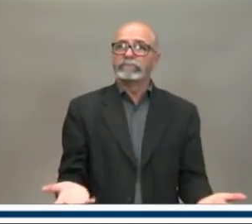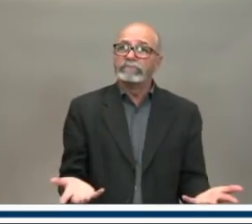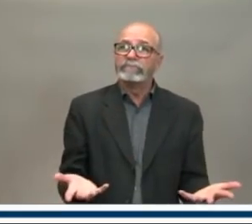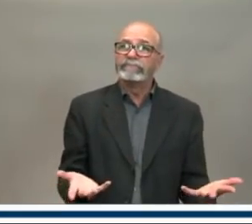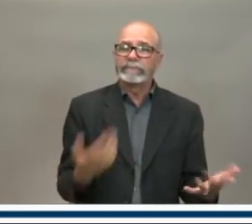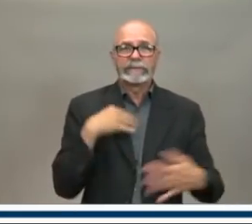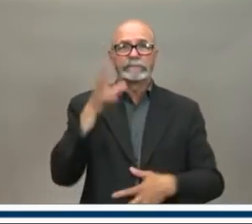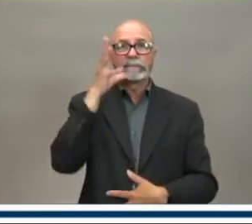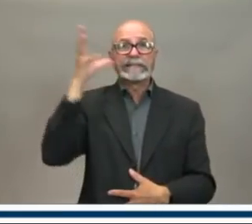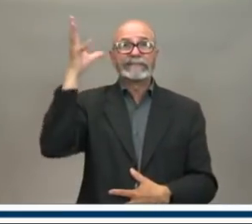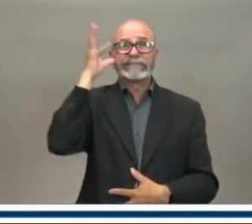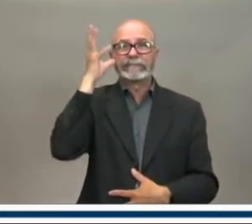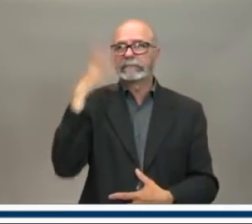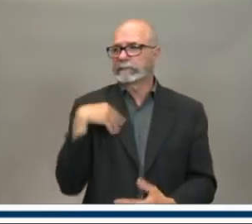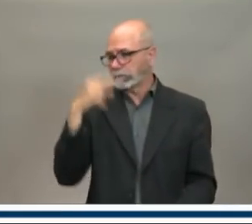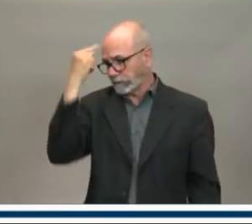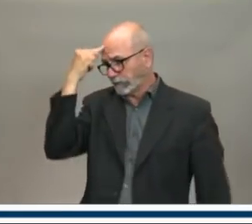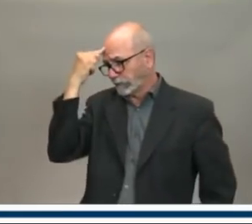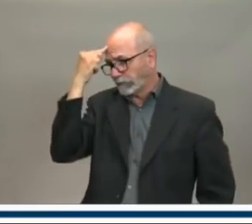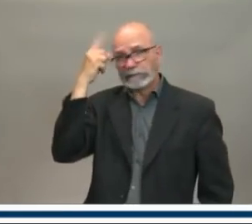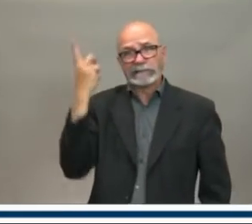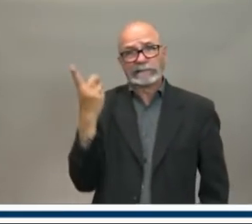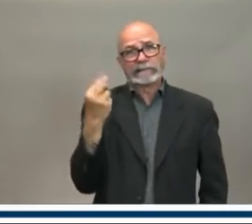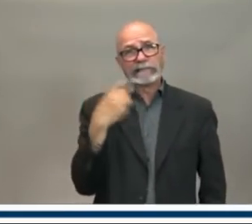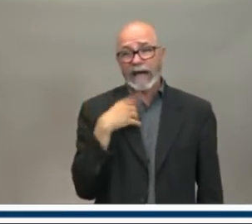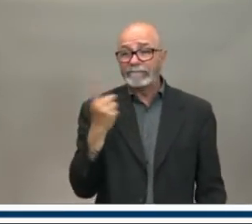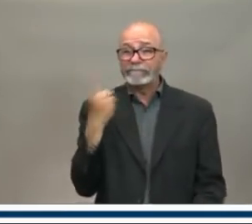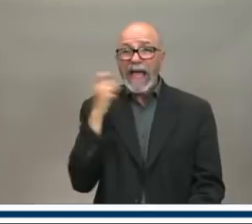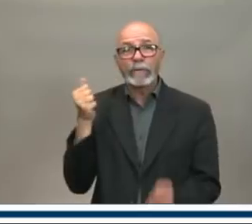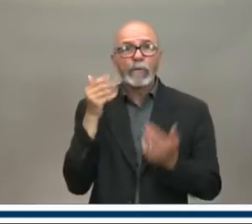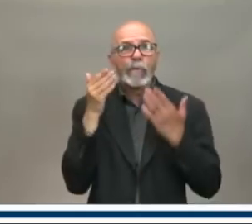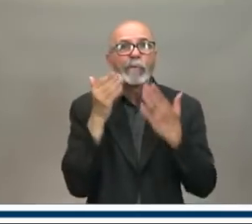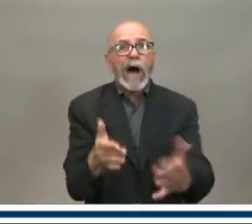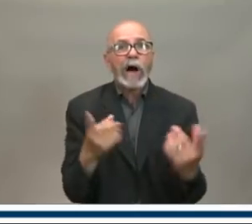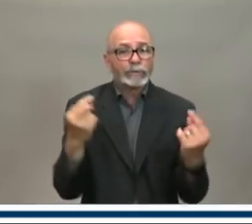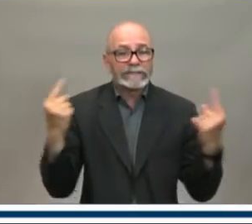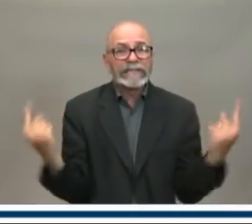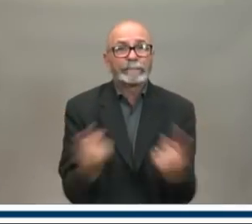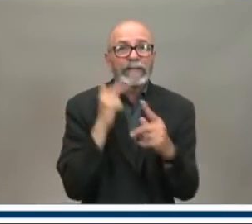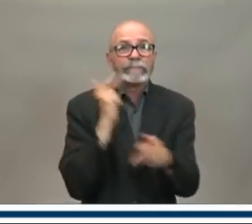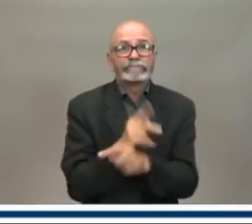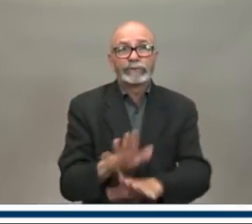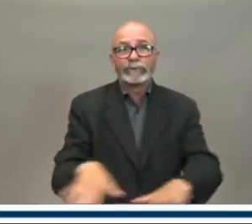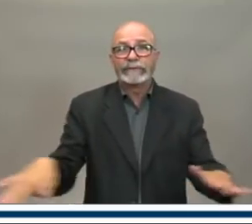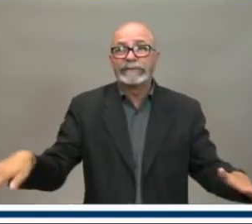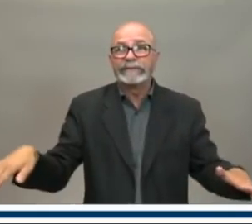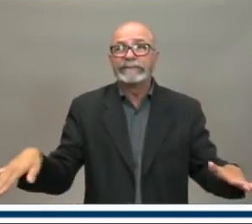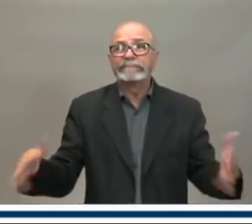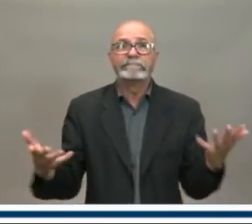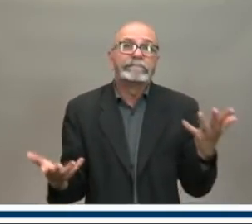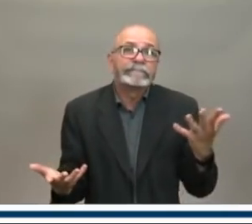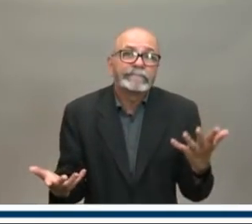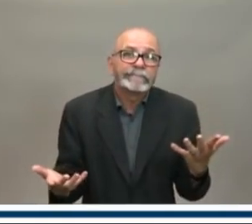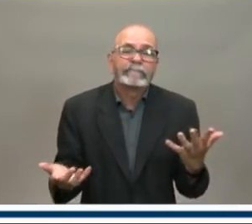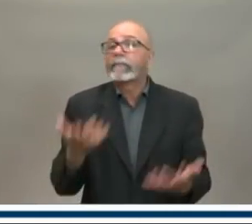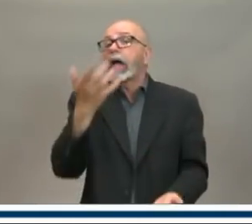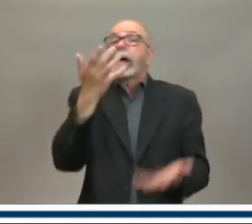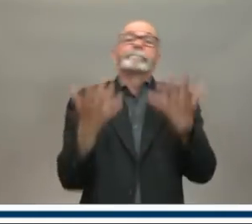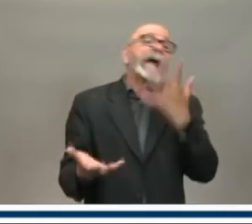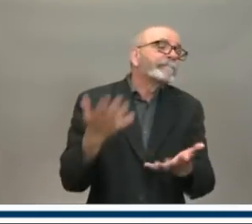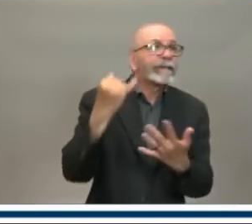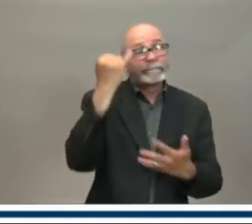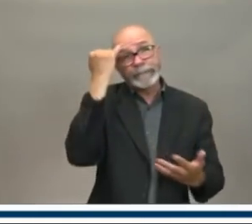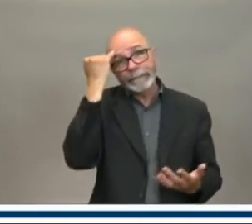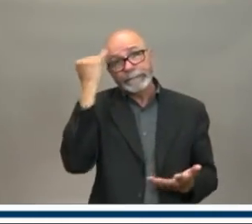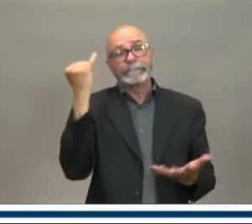for alternative if they can't find a spot. One is hiring a nanny, for example. So I was